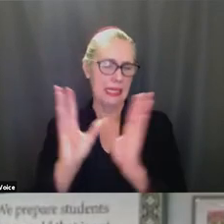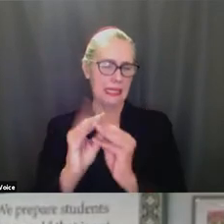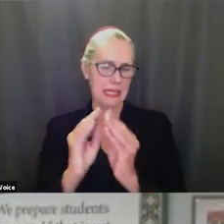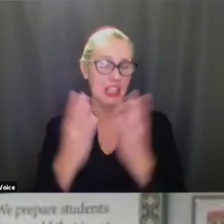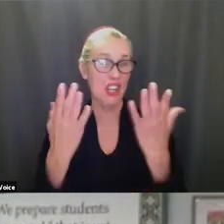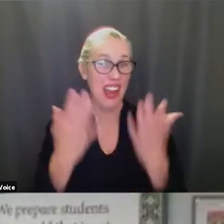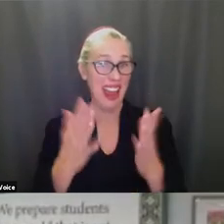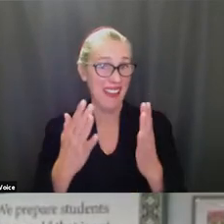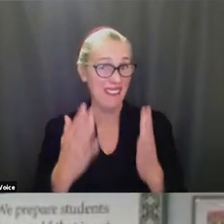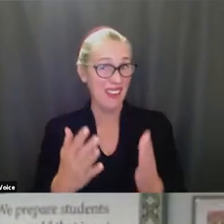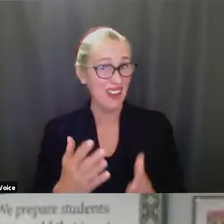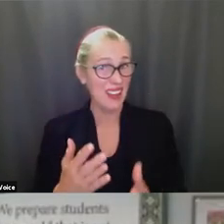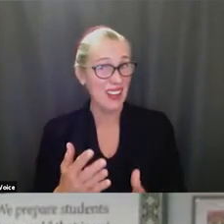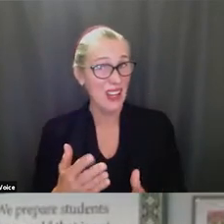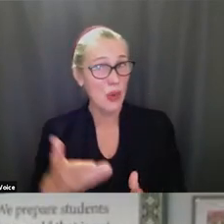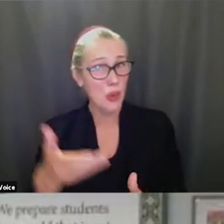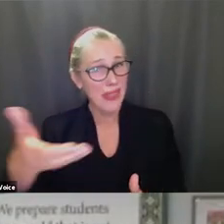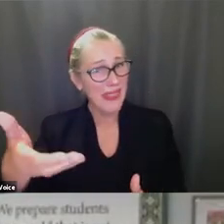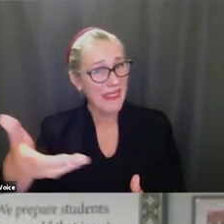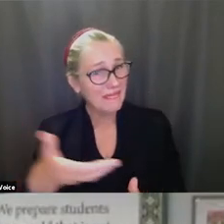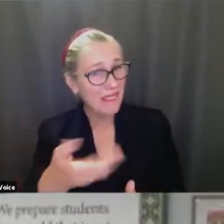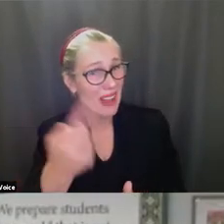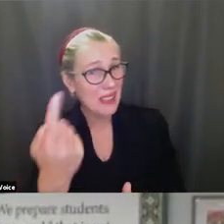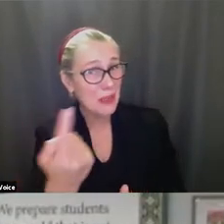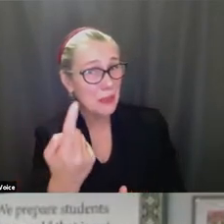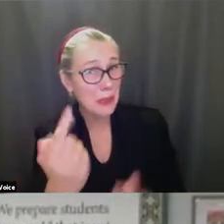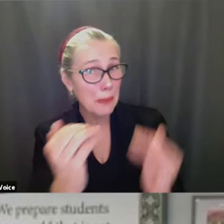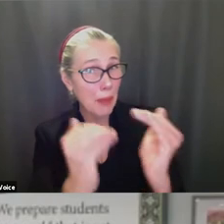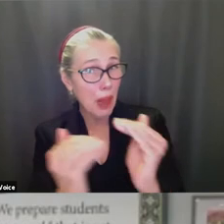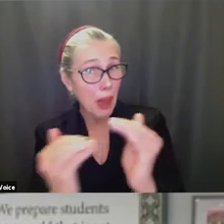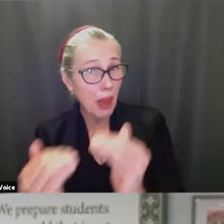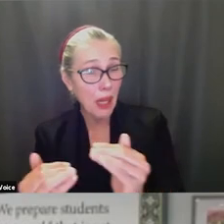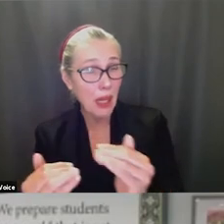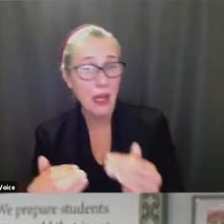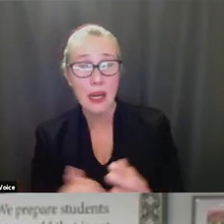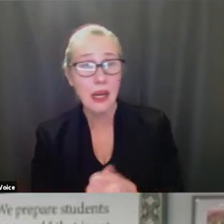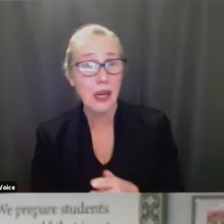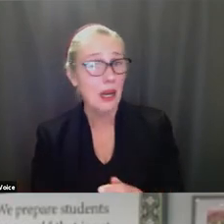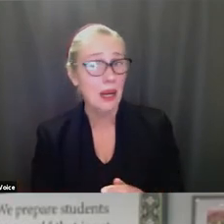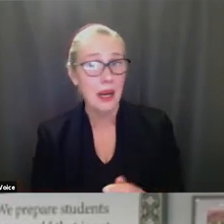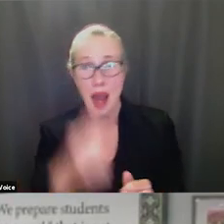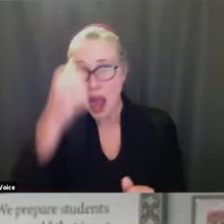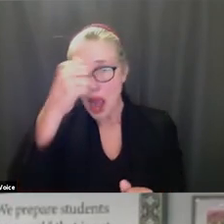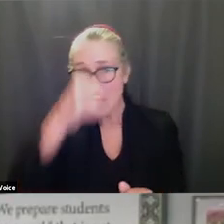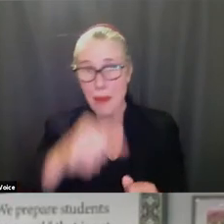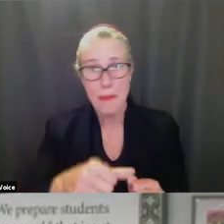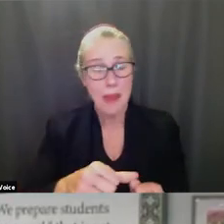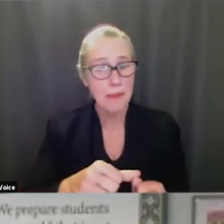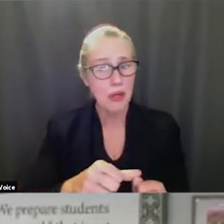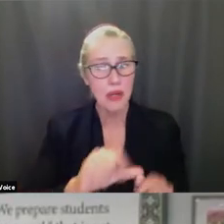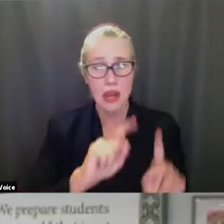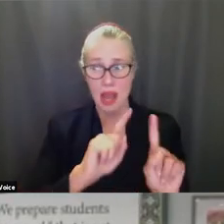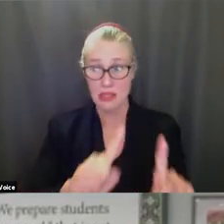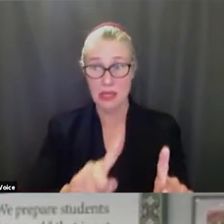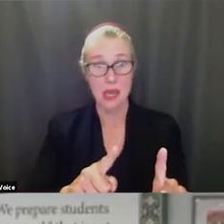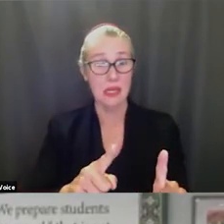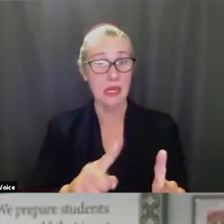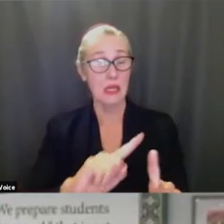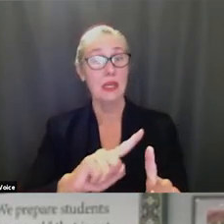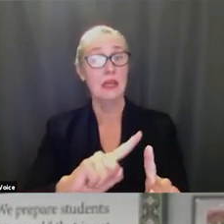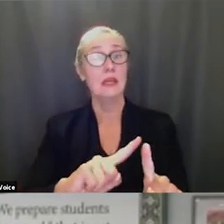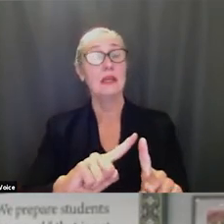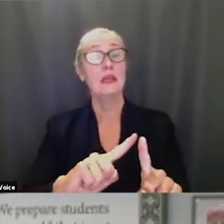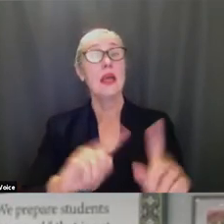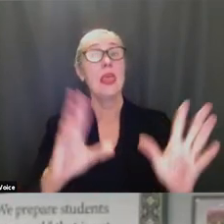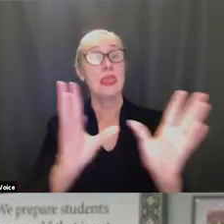where they just invited people because i remember attending all of the meetings